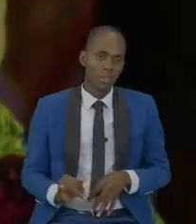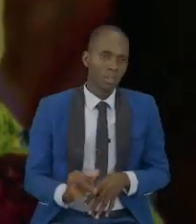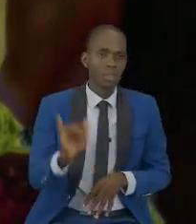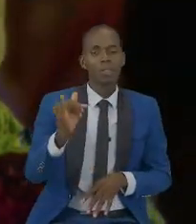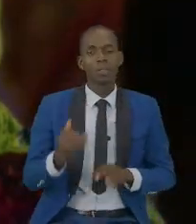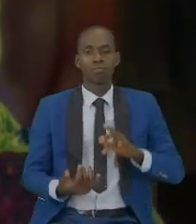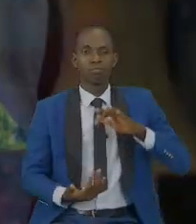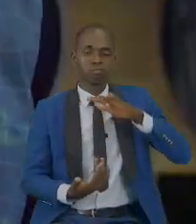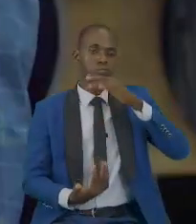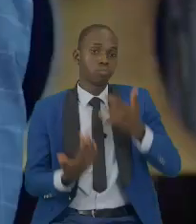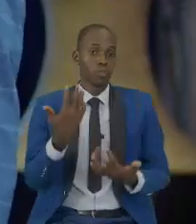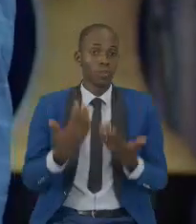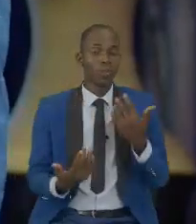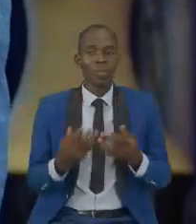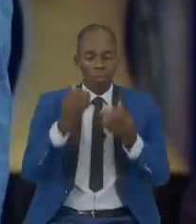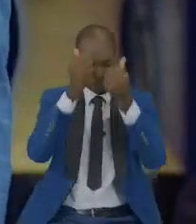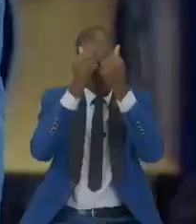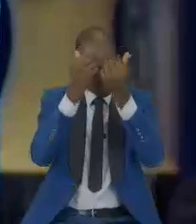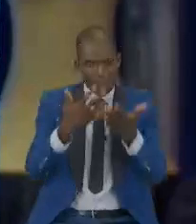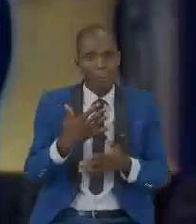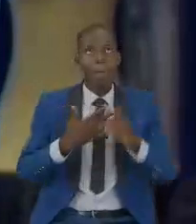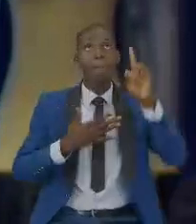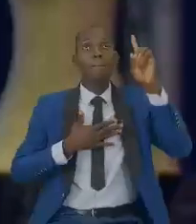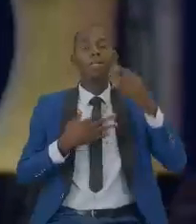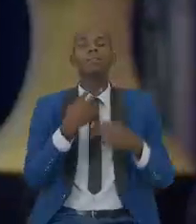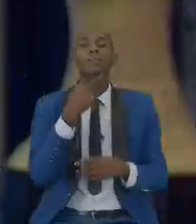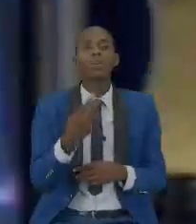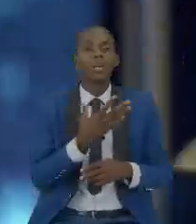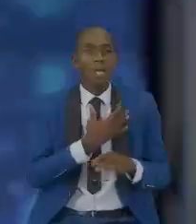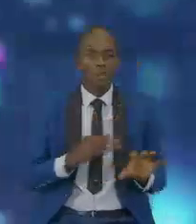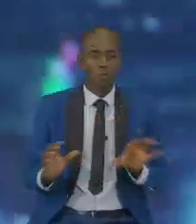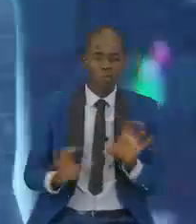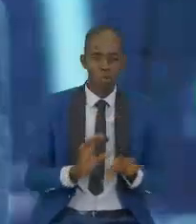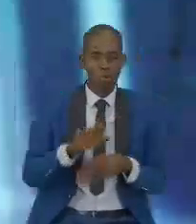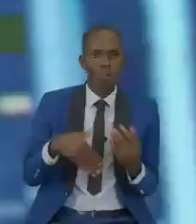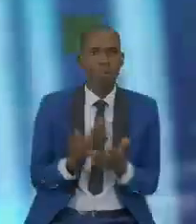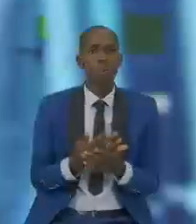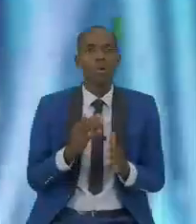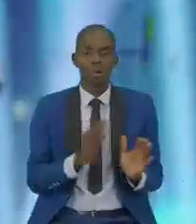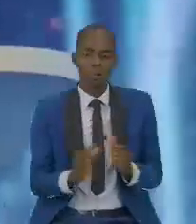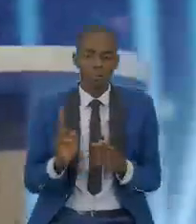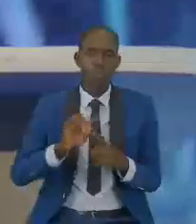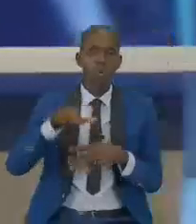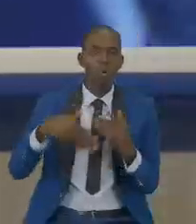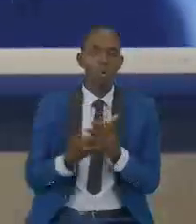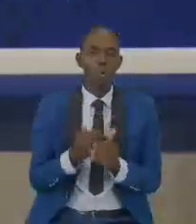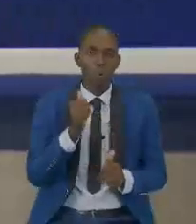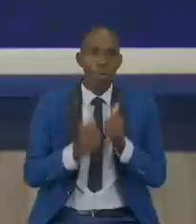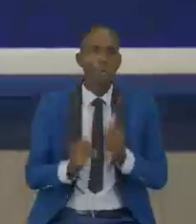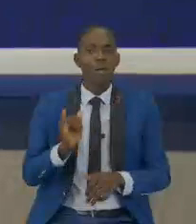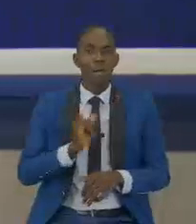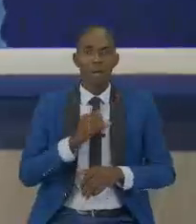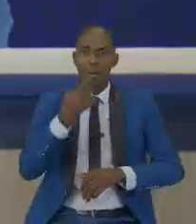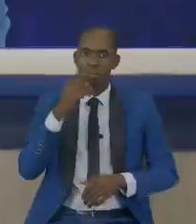my voice and do them according to all which I command you. So shall ye be